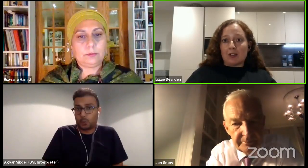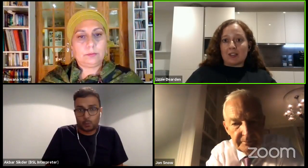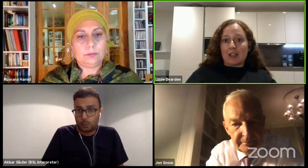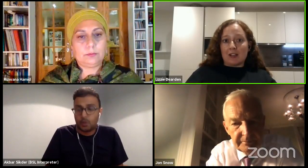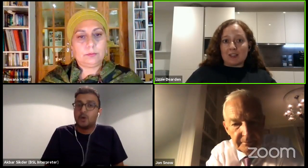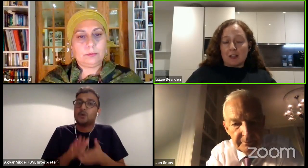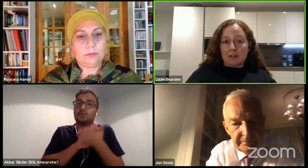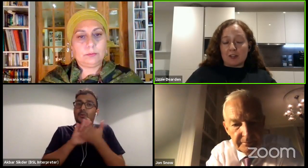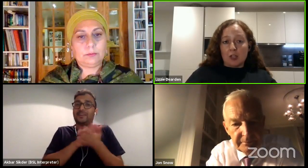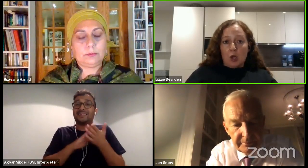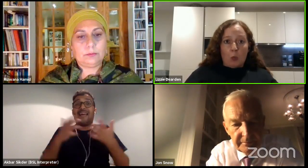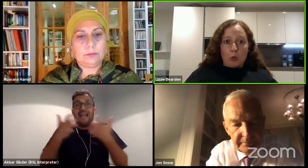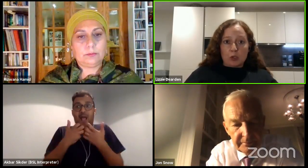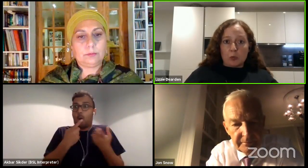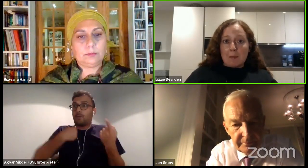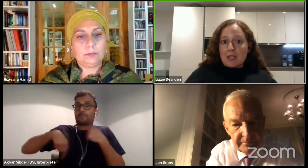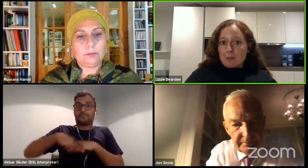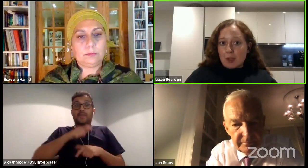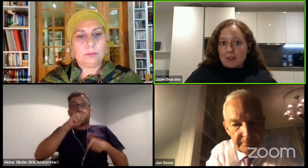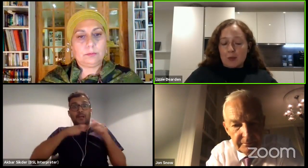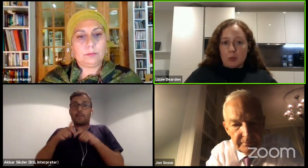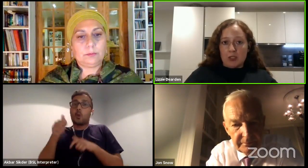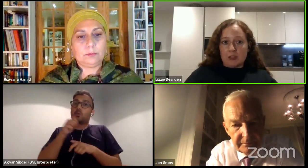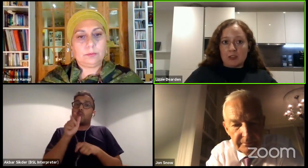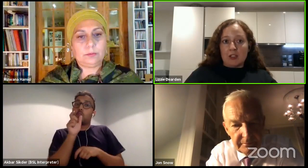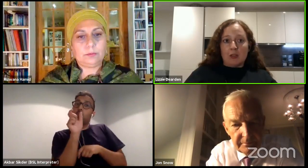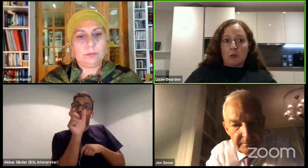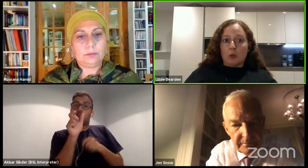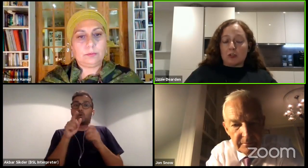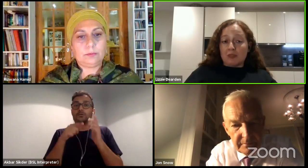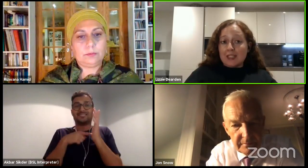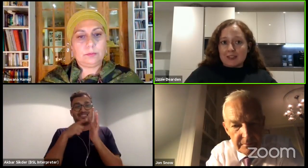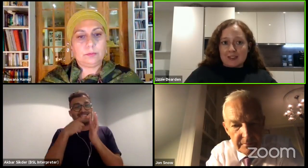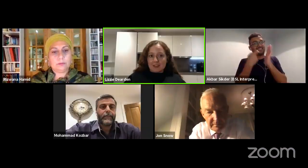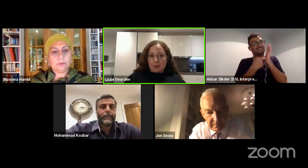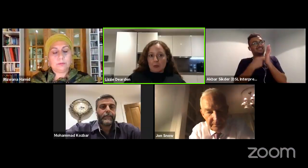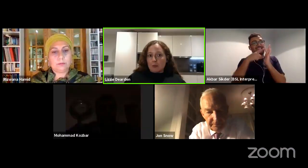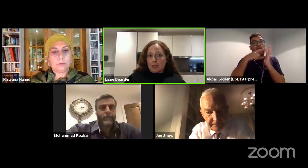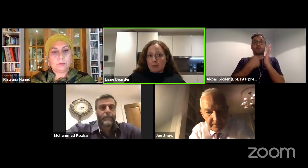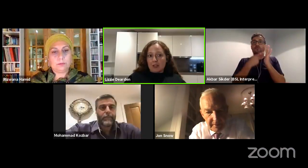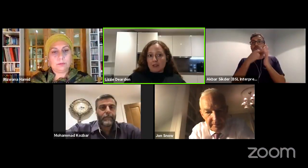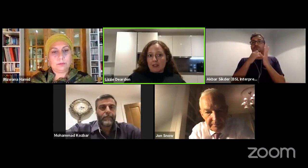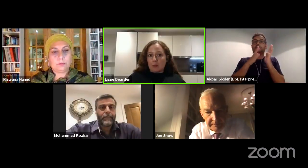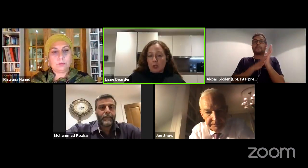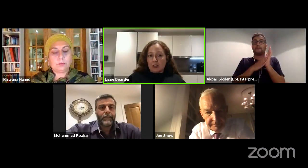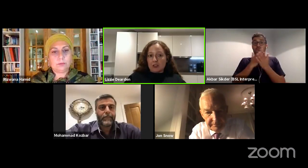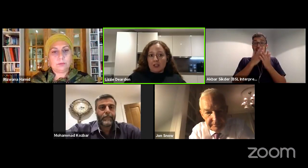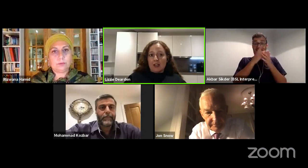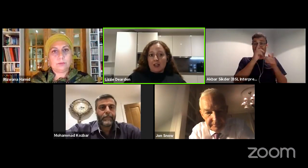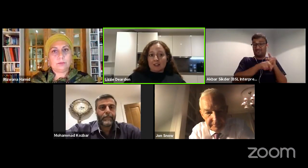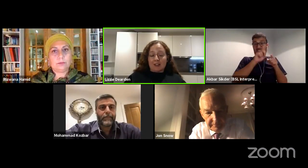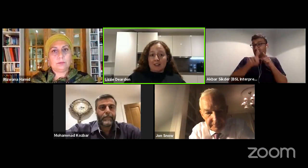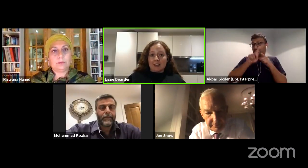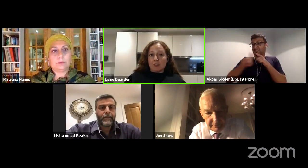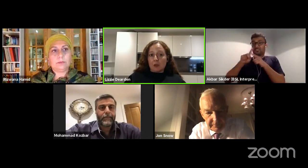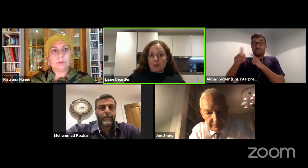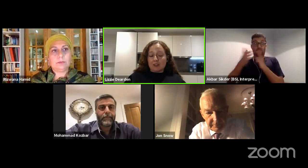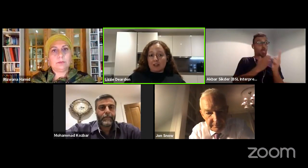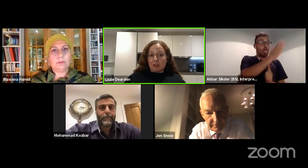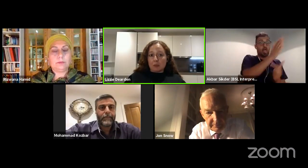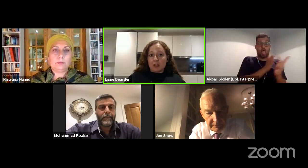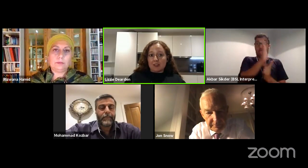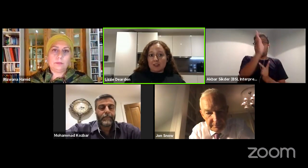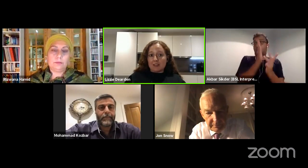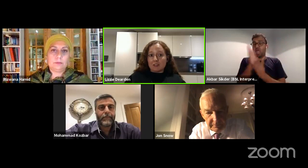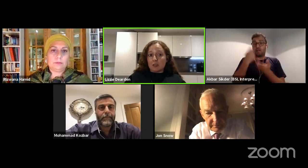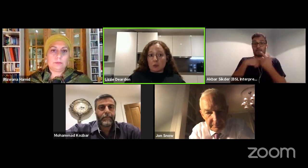about asking ourselves, what do we mean by that word? What do readers think we mean by that word? Because I think if you ask the